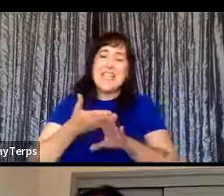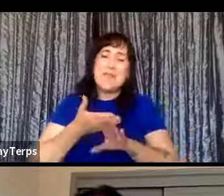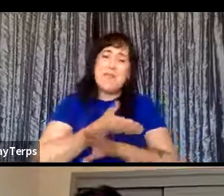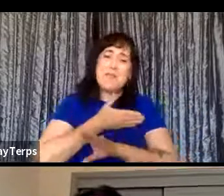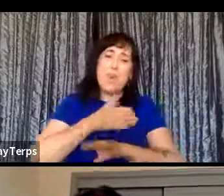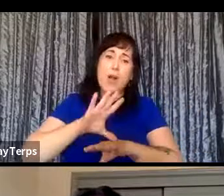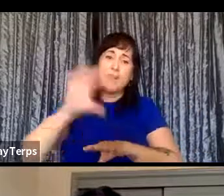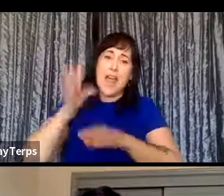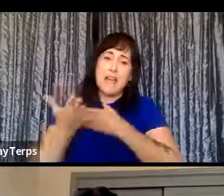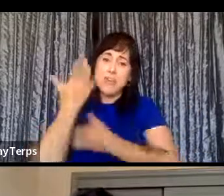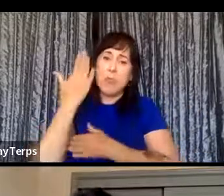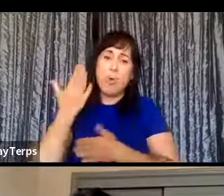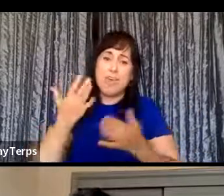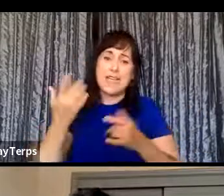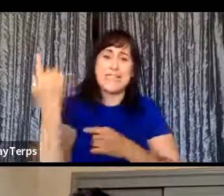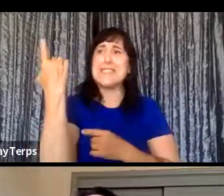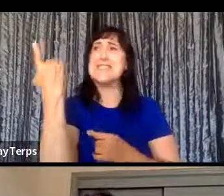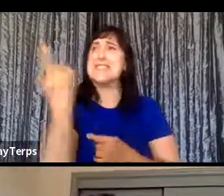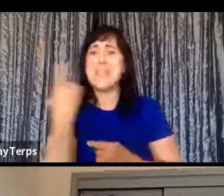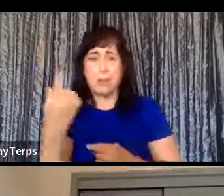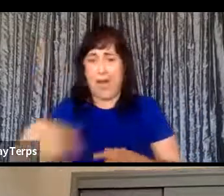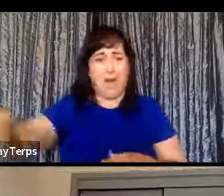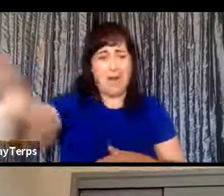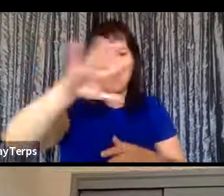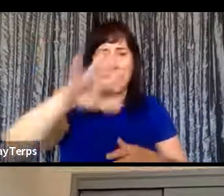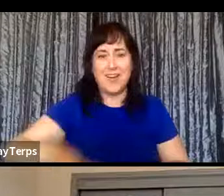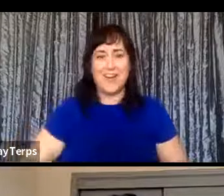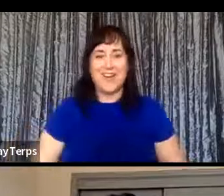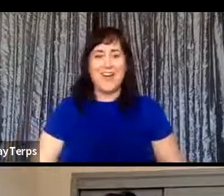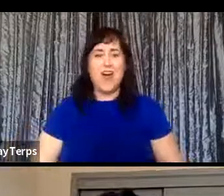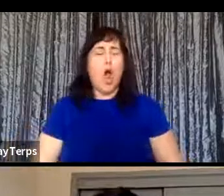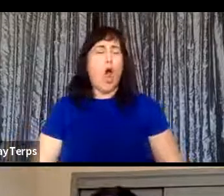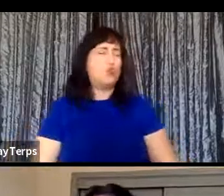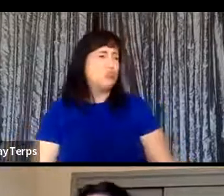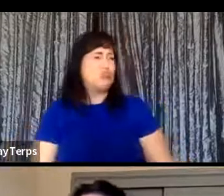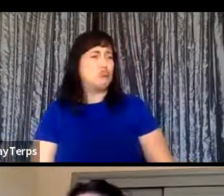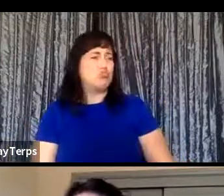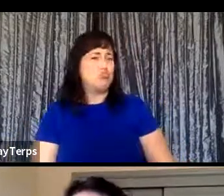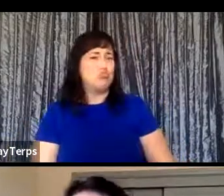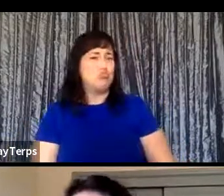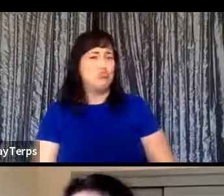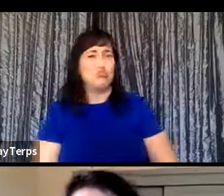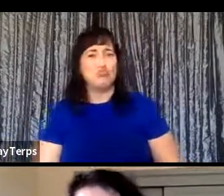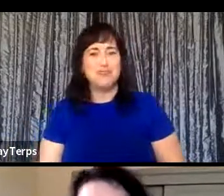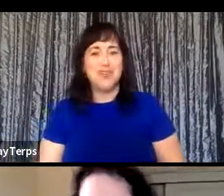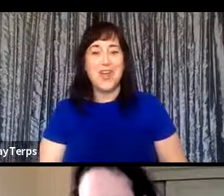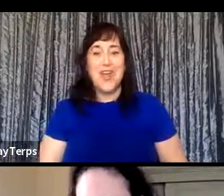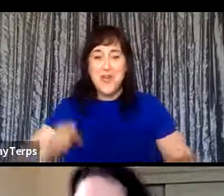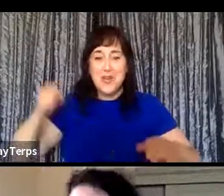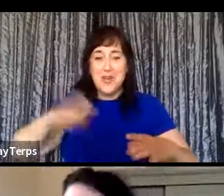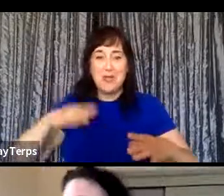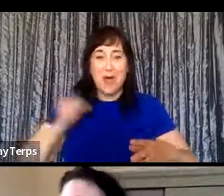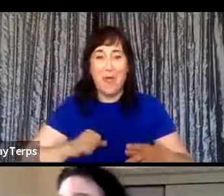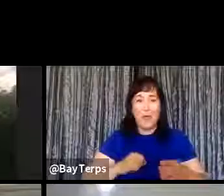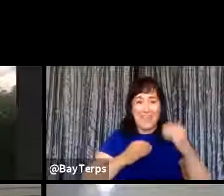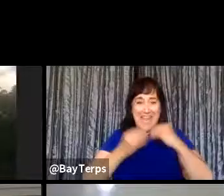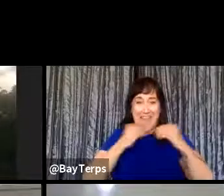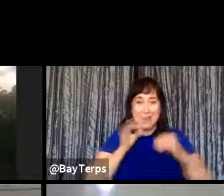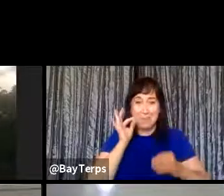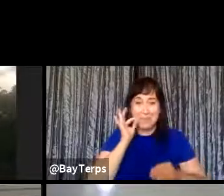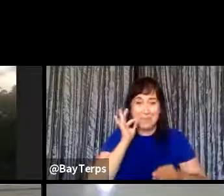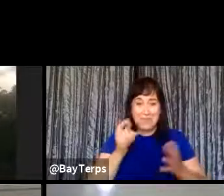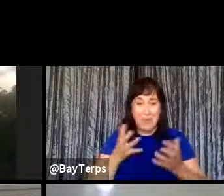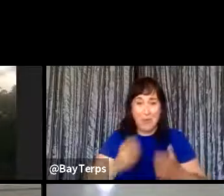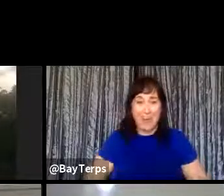in the world right now. Okay? So no alcohol. Okay, buzzkill. You can throw in edibles if you really want to. The choice is